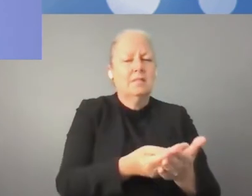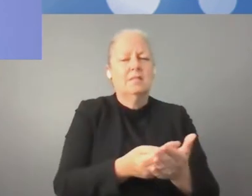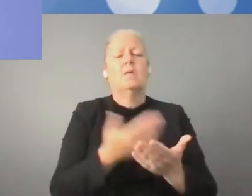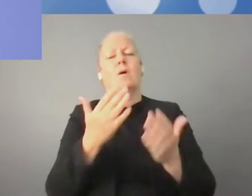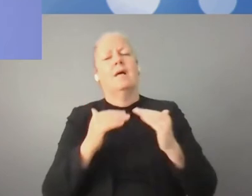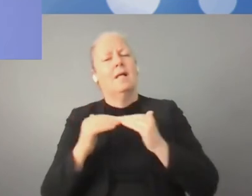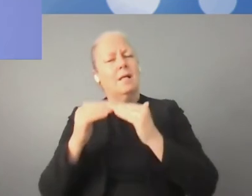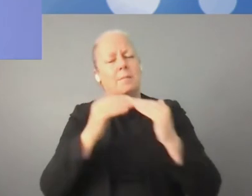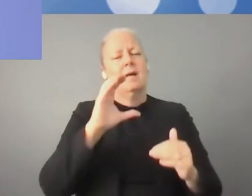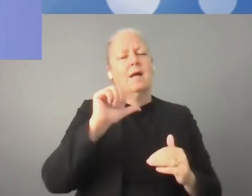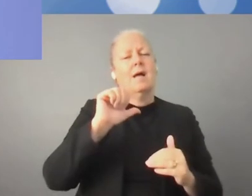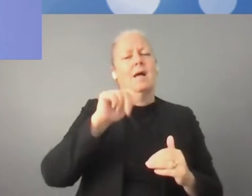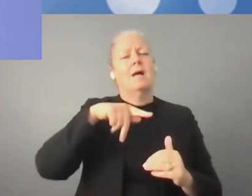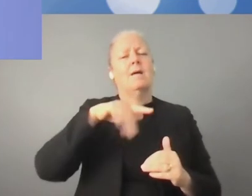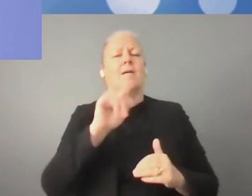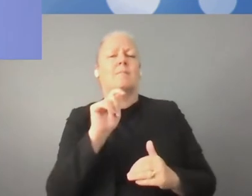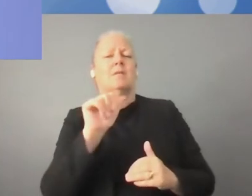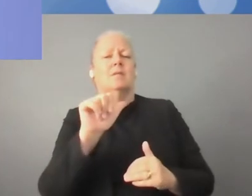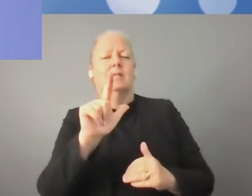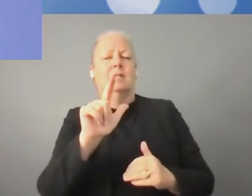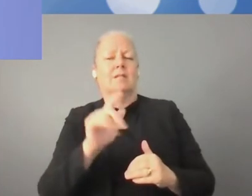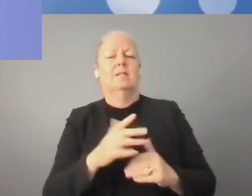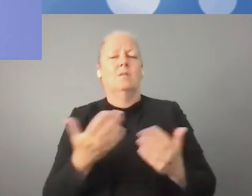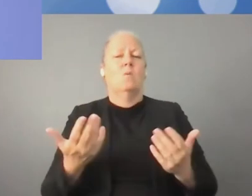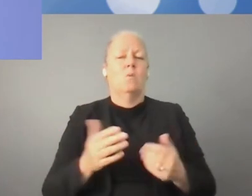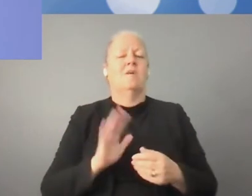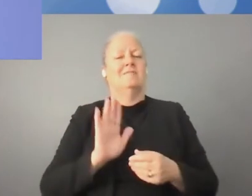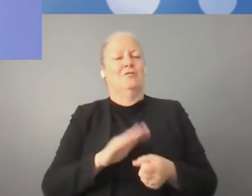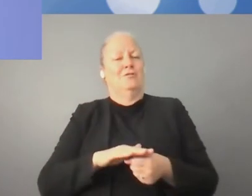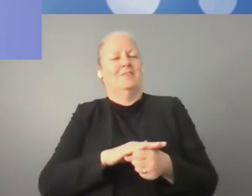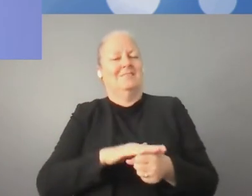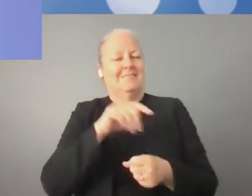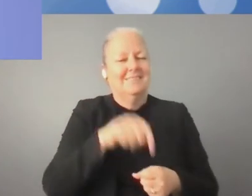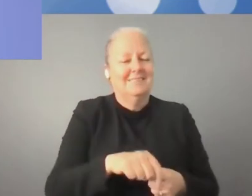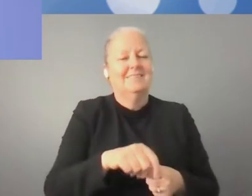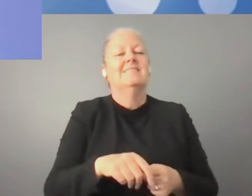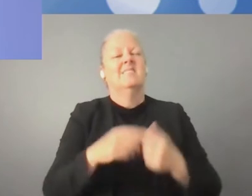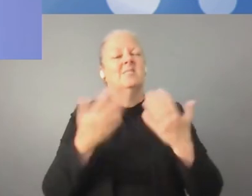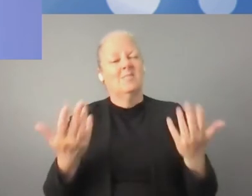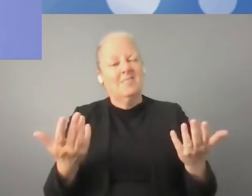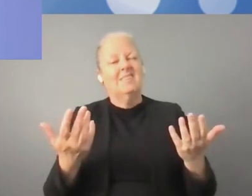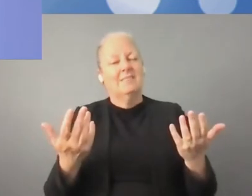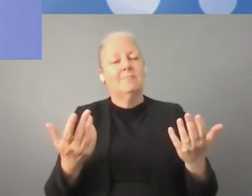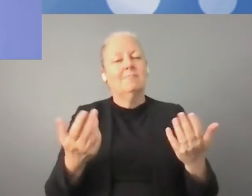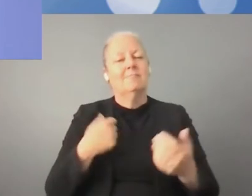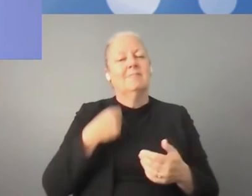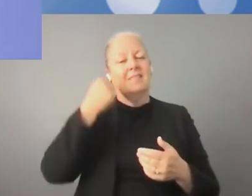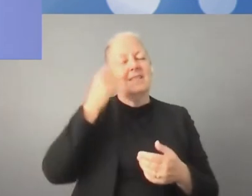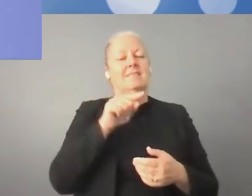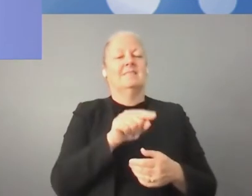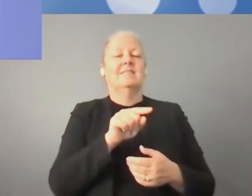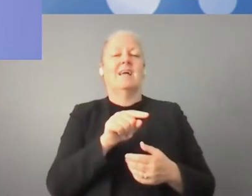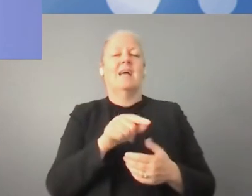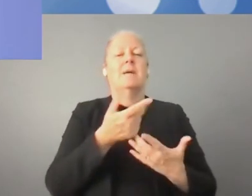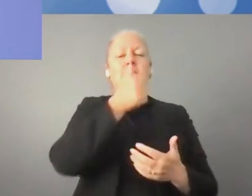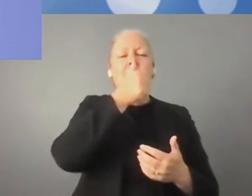government wants to include the high risk is innovative ideas so we establish on that so we